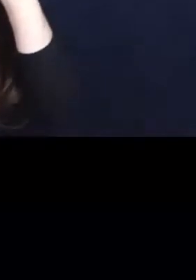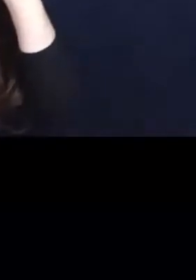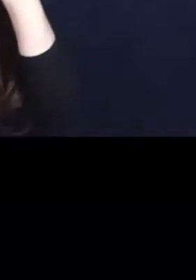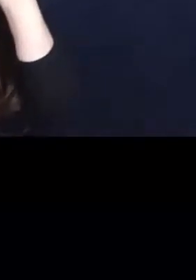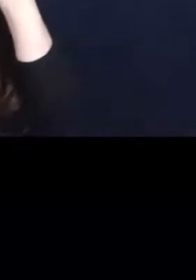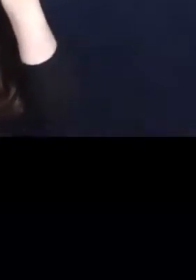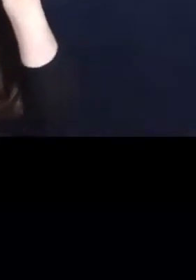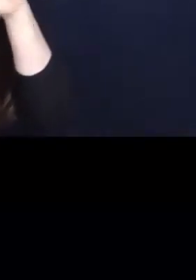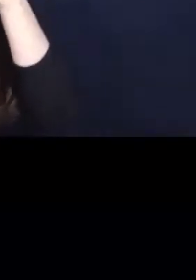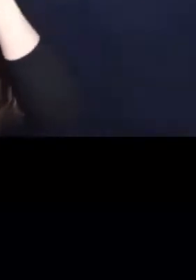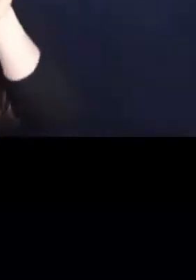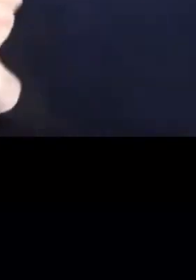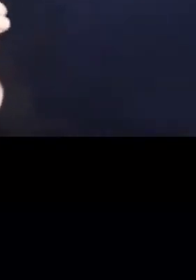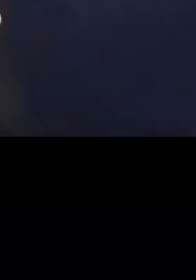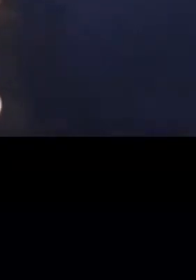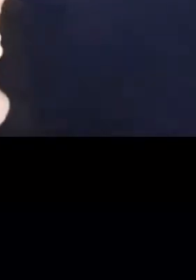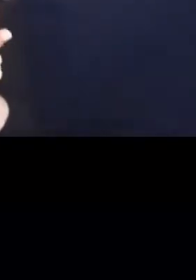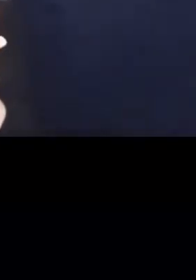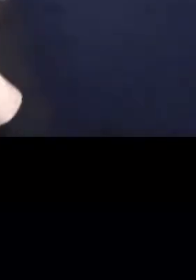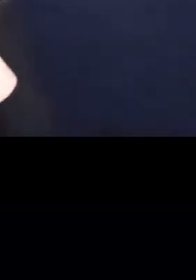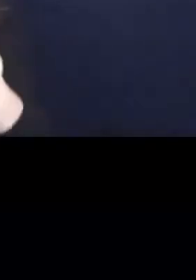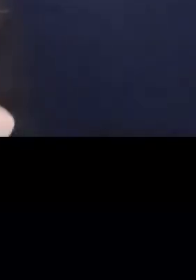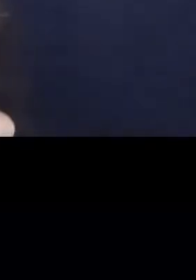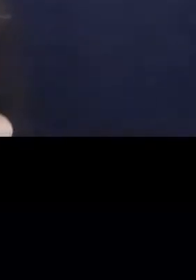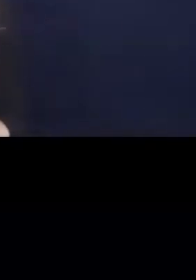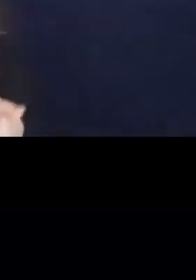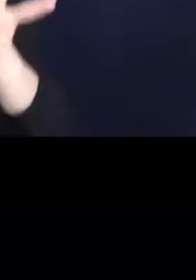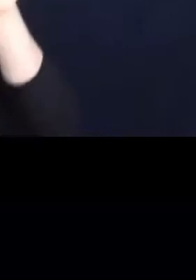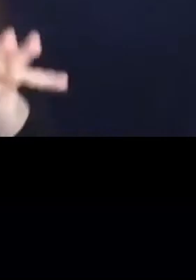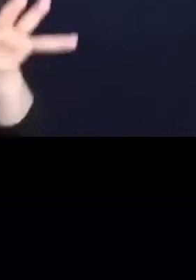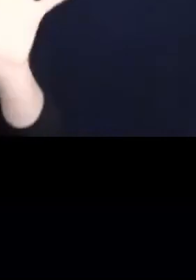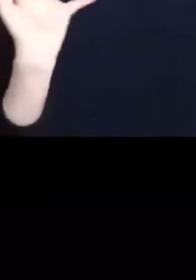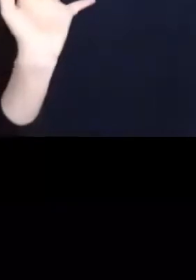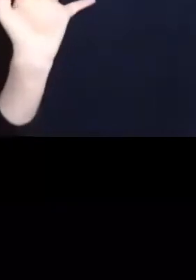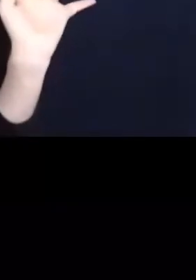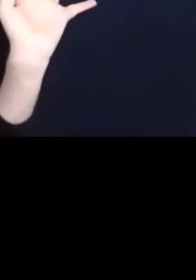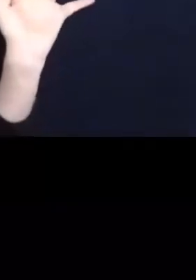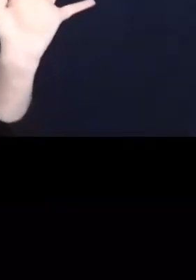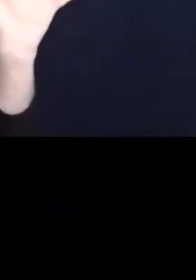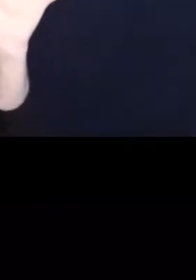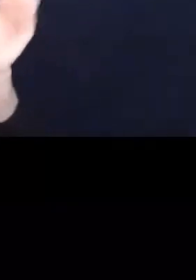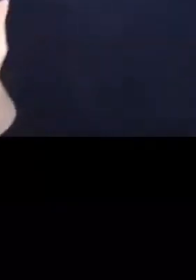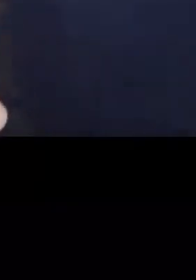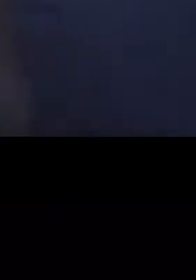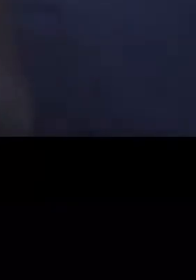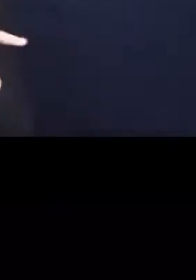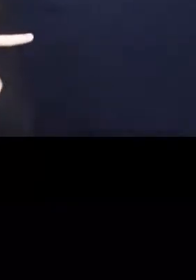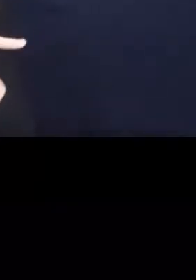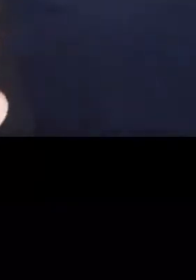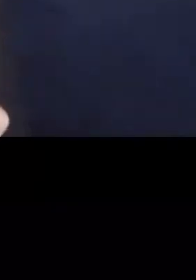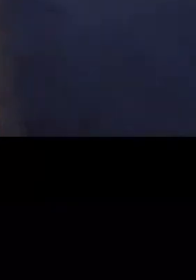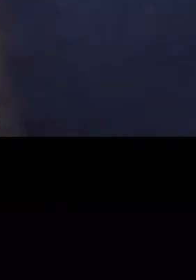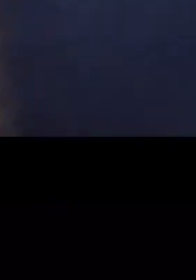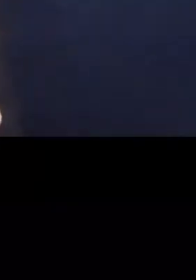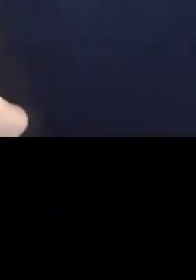everybody. I'm not sure. So obviously I'm down as a panelist, so that's what I see. So I will put the answers in the chat if that's